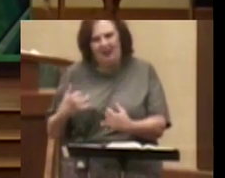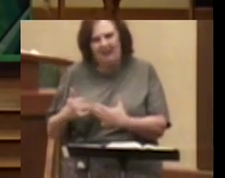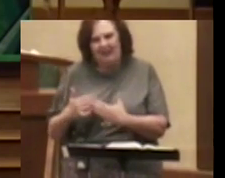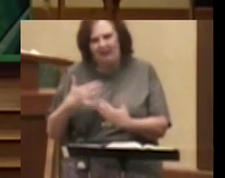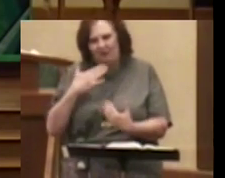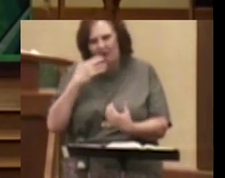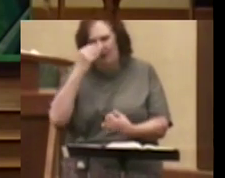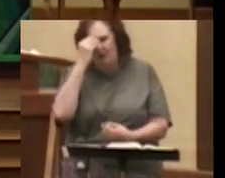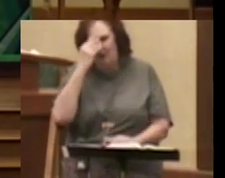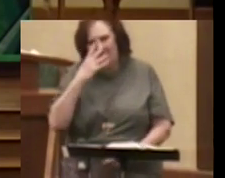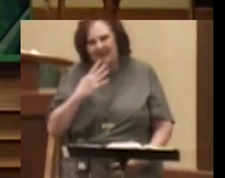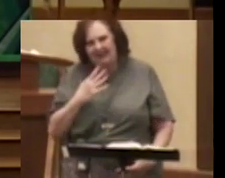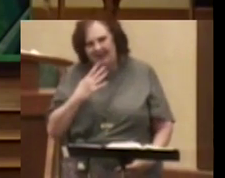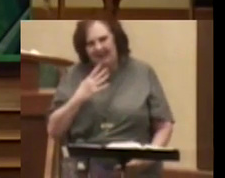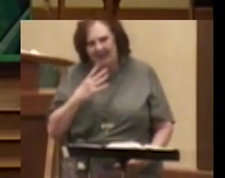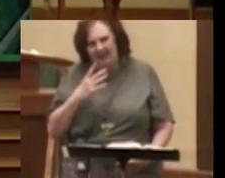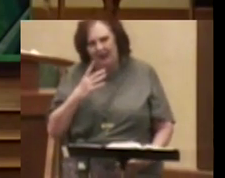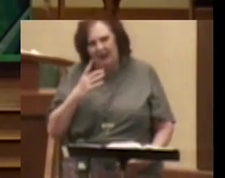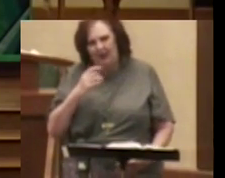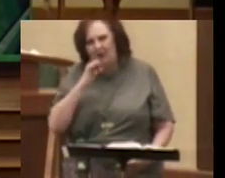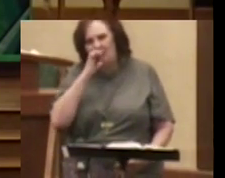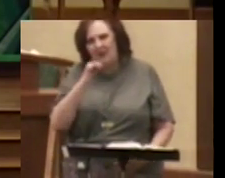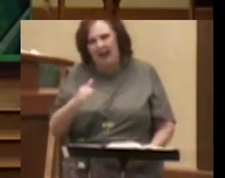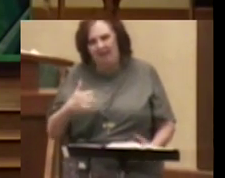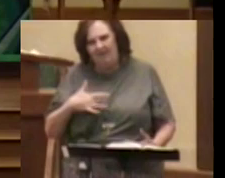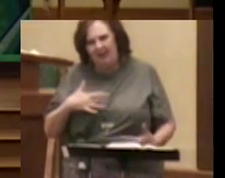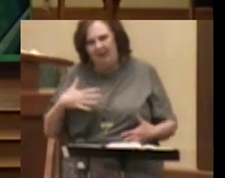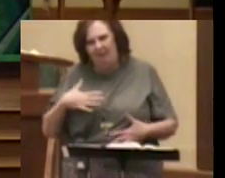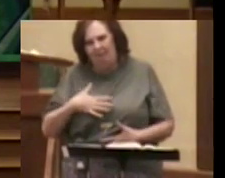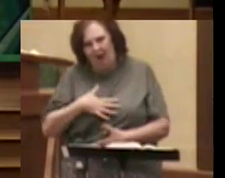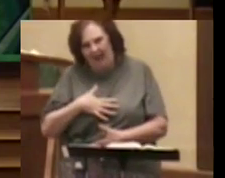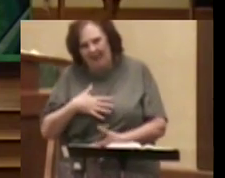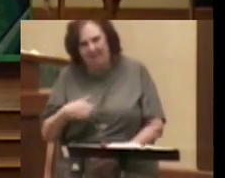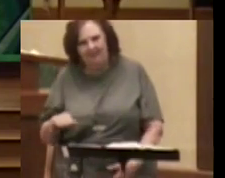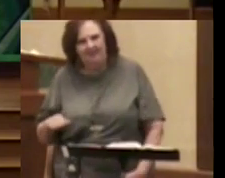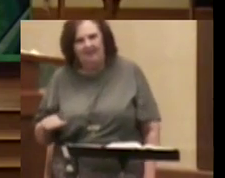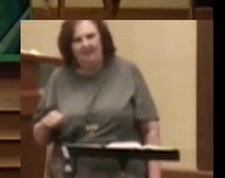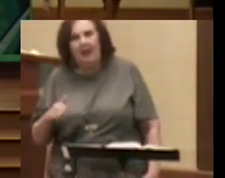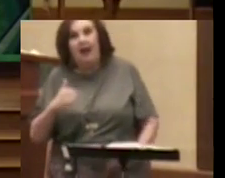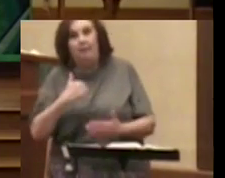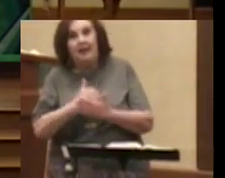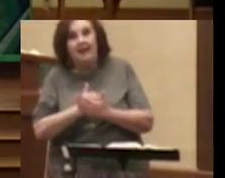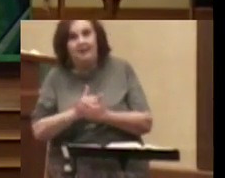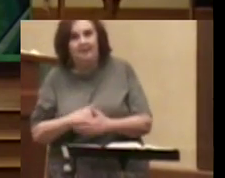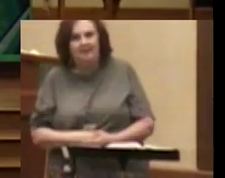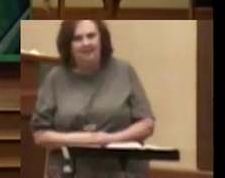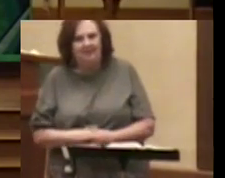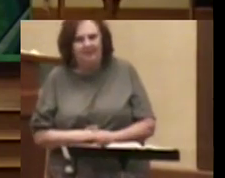news and do not be afraid. Amen.